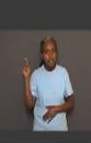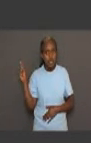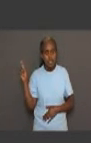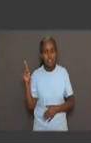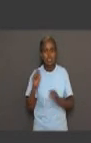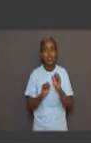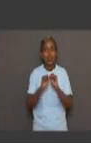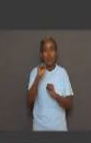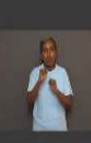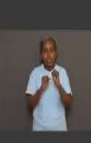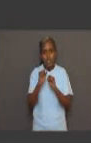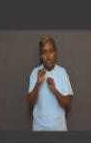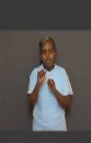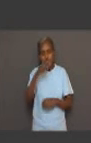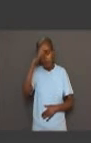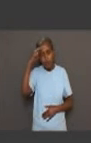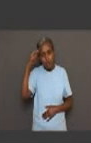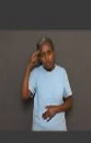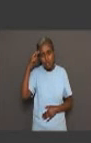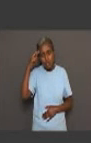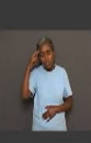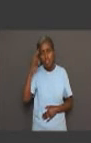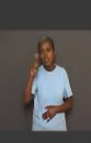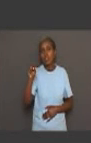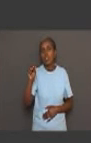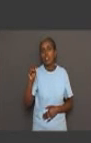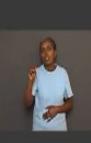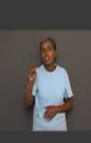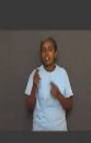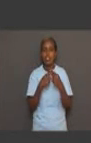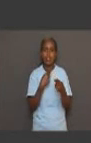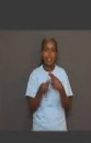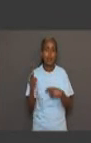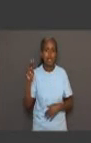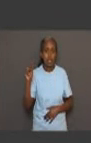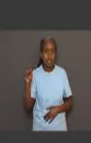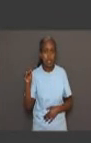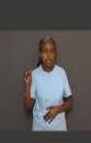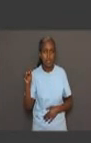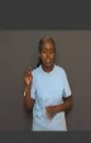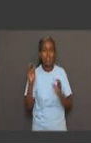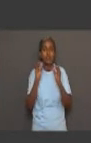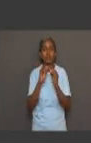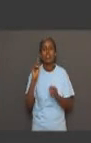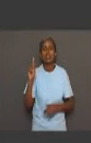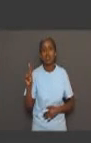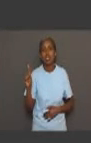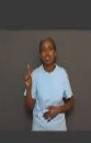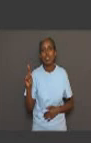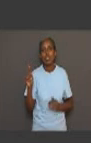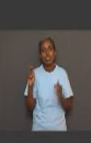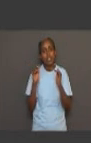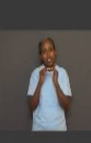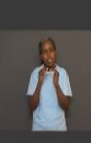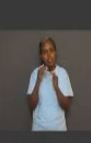This is a contradiction because n times n plus